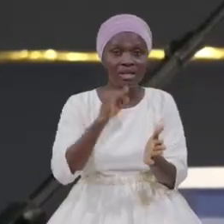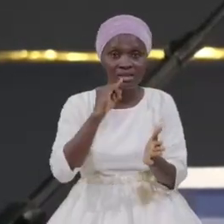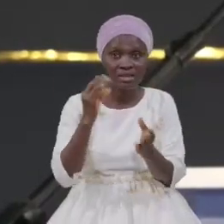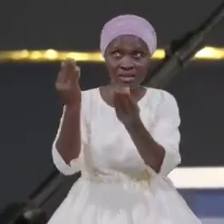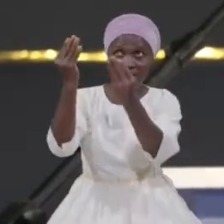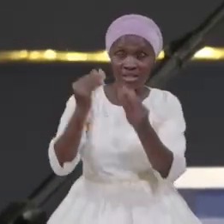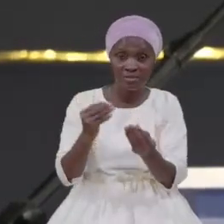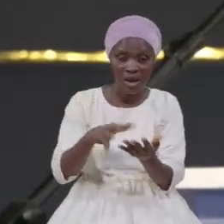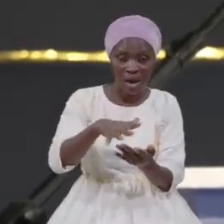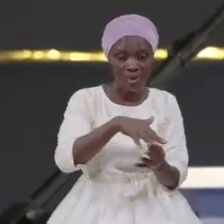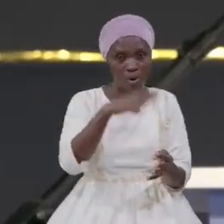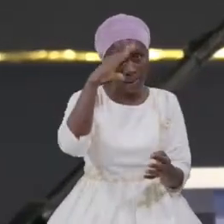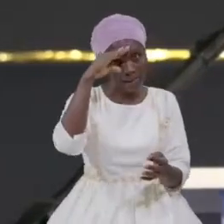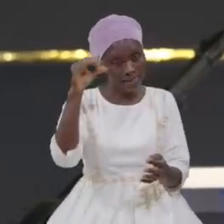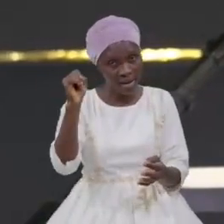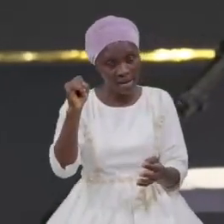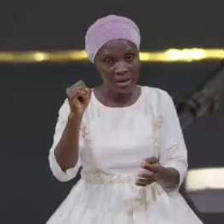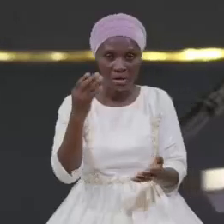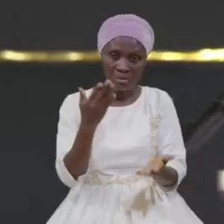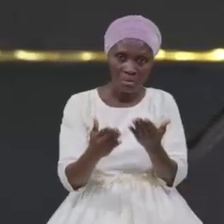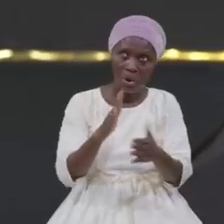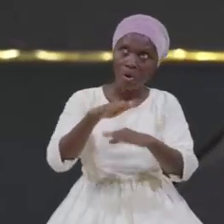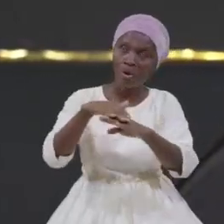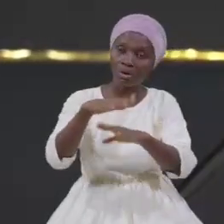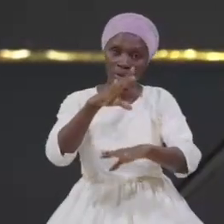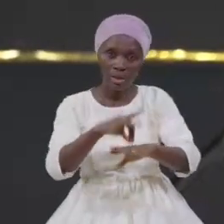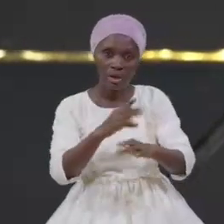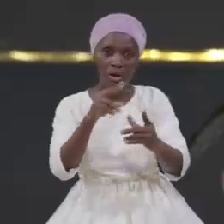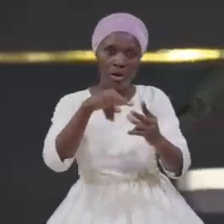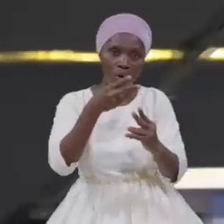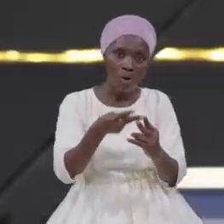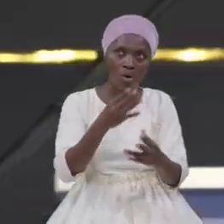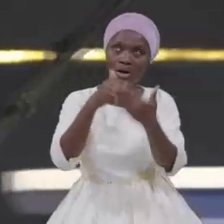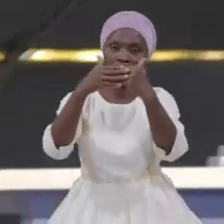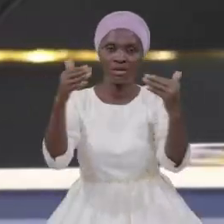in heaven, whereby we must be saved. It is